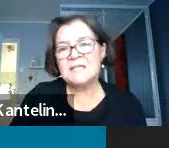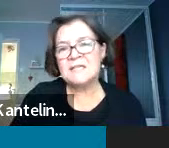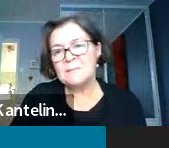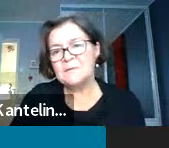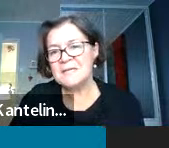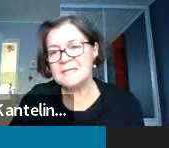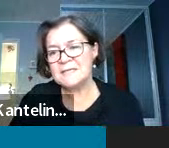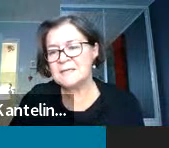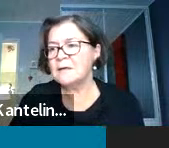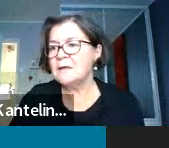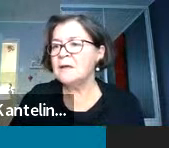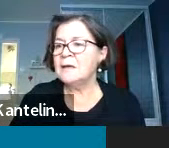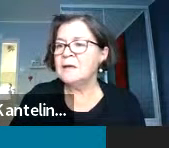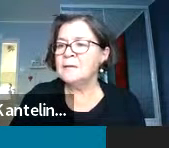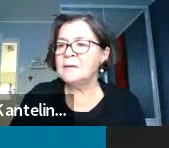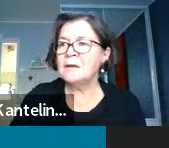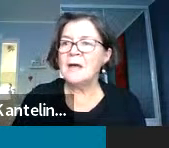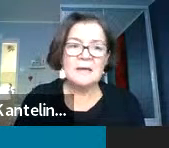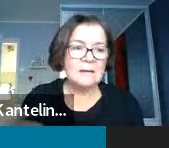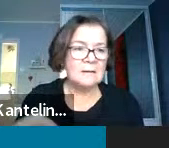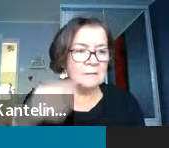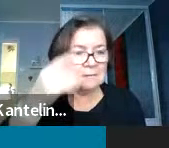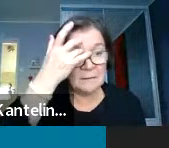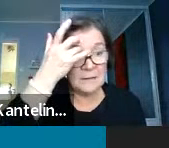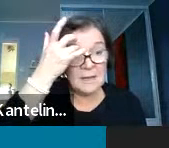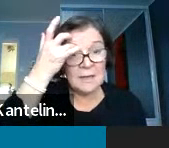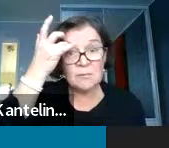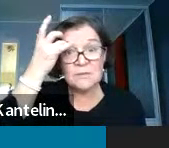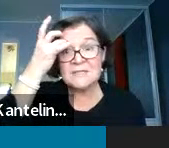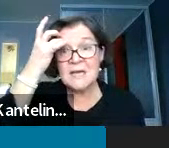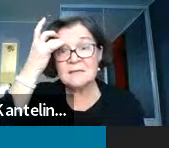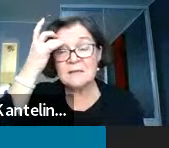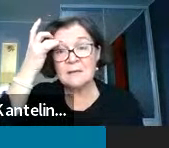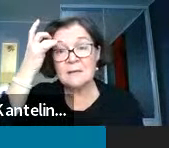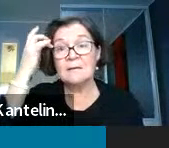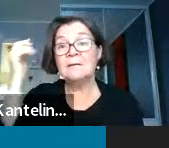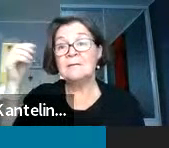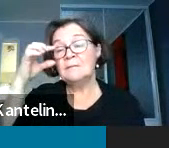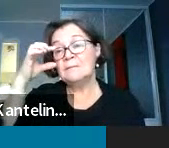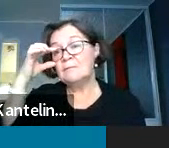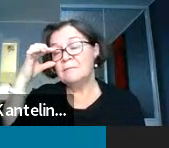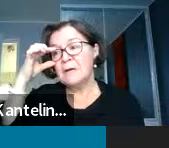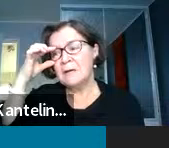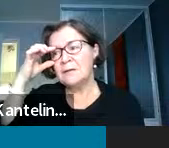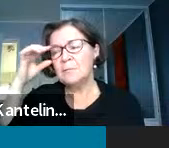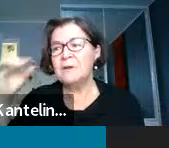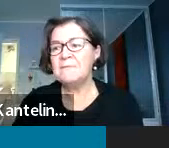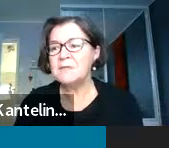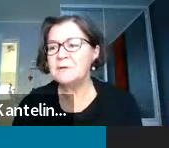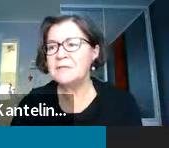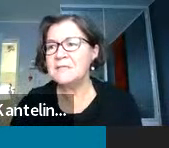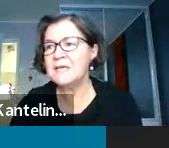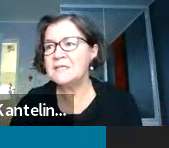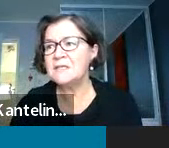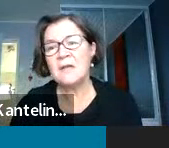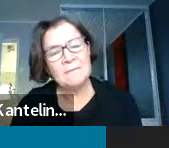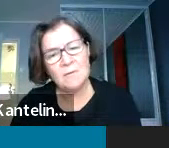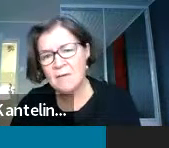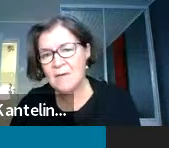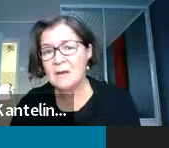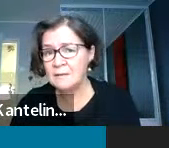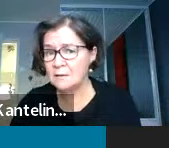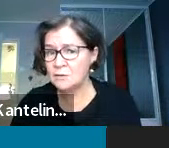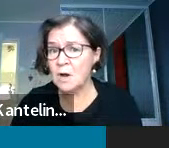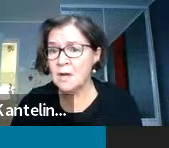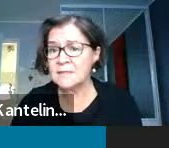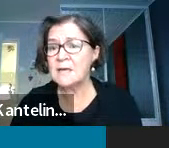So I jumped to this, like it was said regarding the previous presentation. If